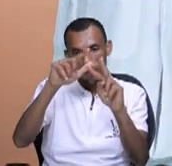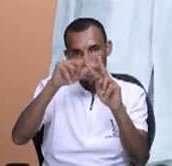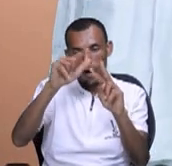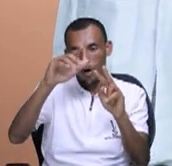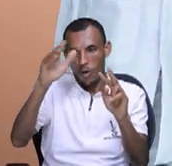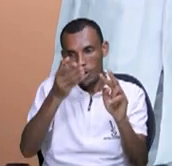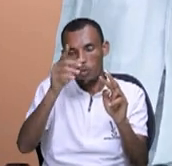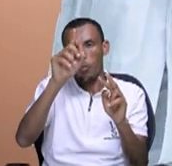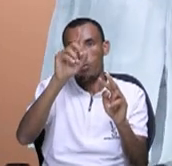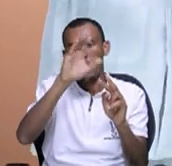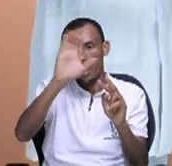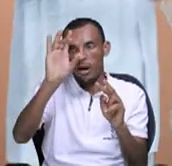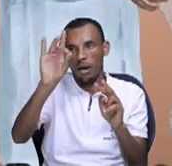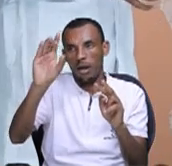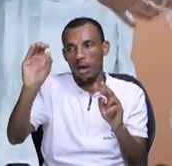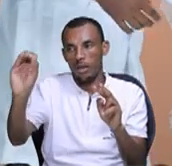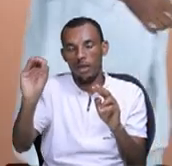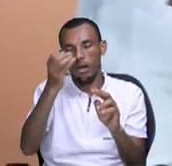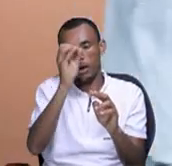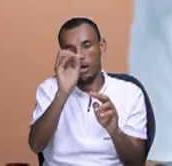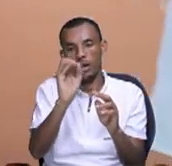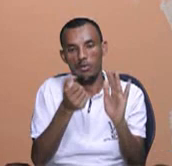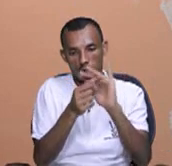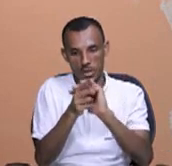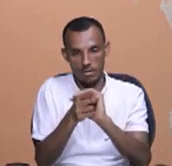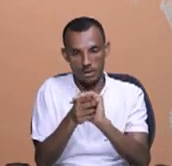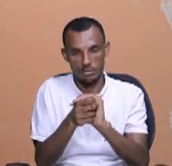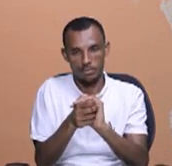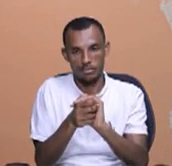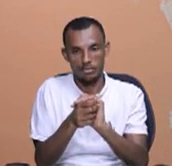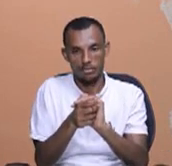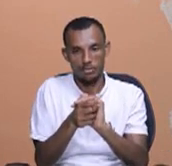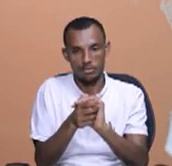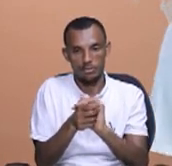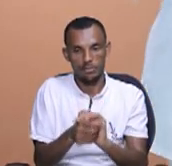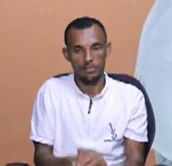gives radian measures of a certain angle. Let me see.